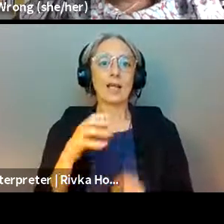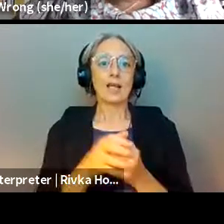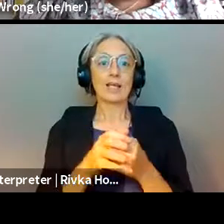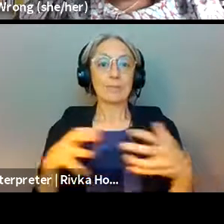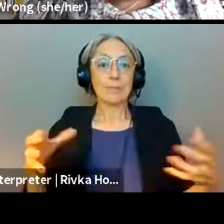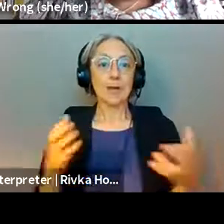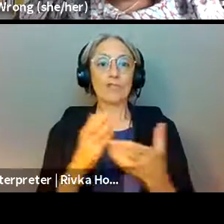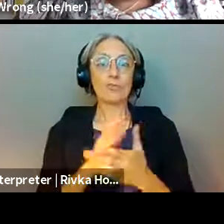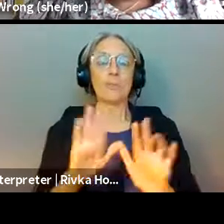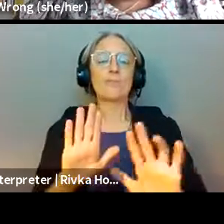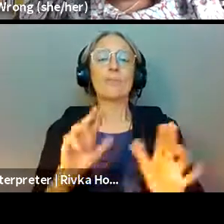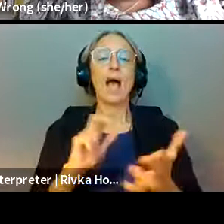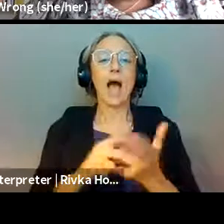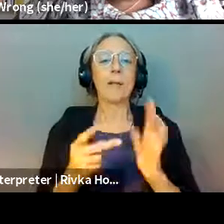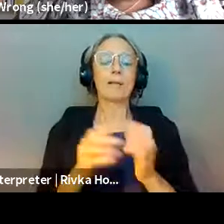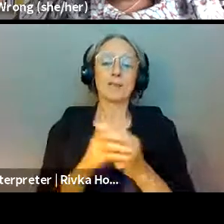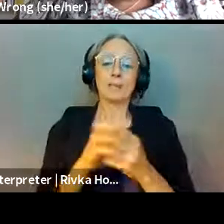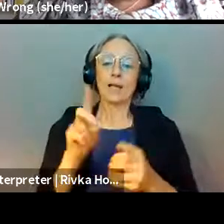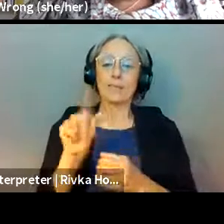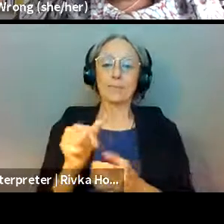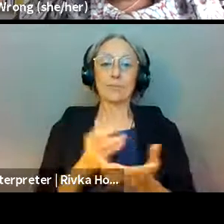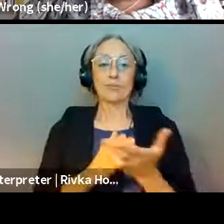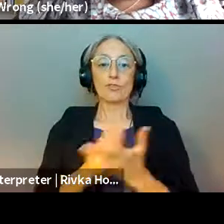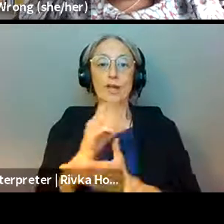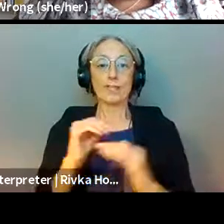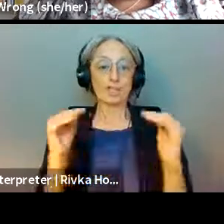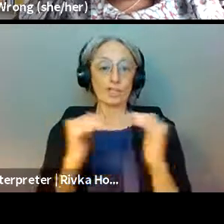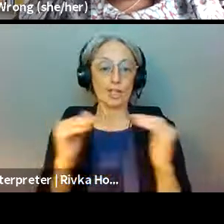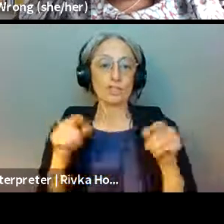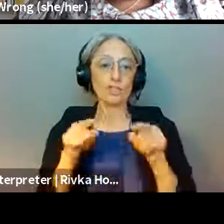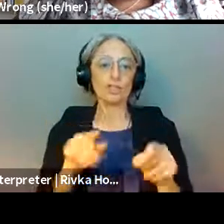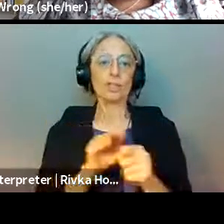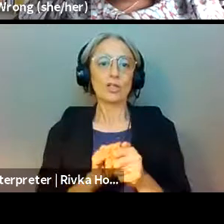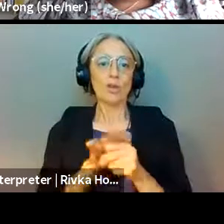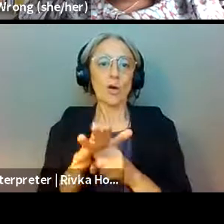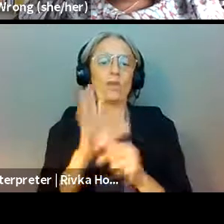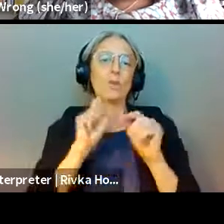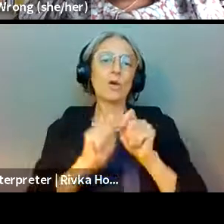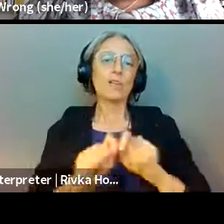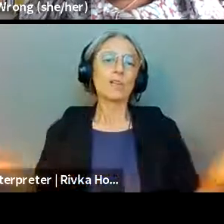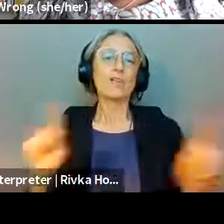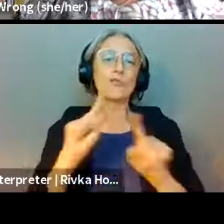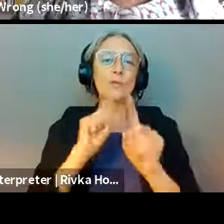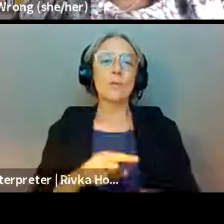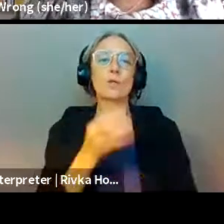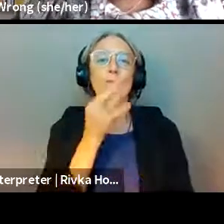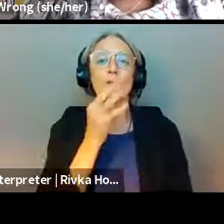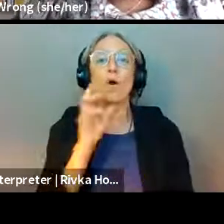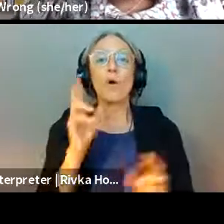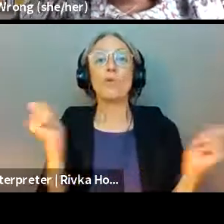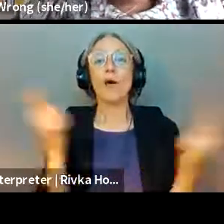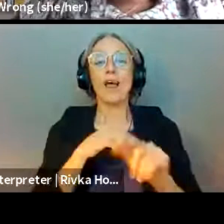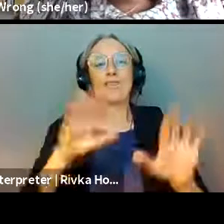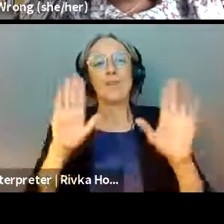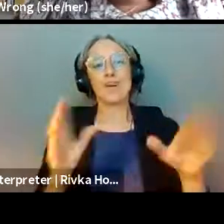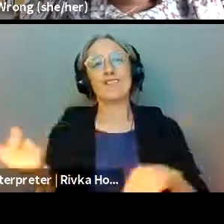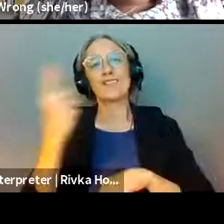disability rights and justice during COVID, which will be released shortly. I hope everybody has a wonderful day.